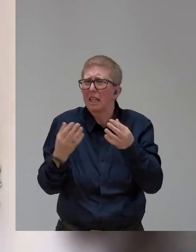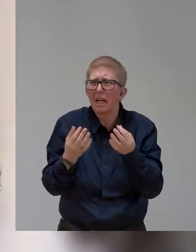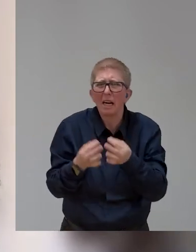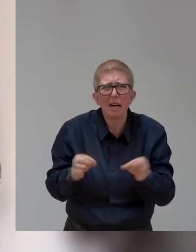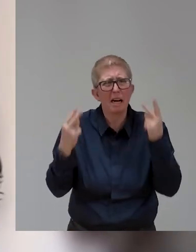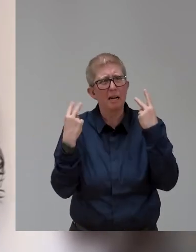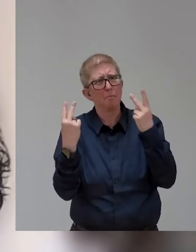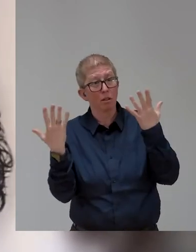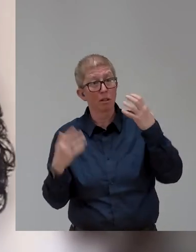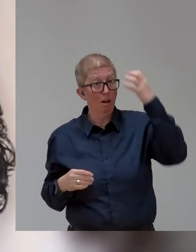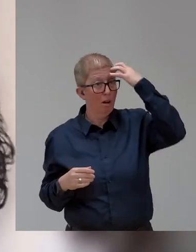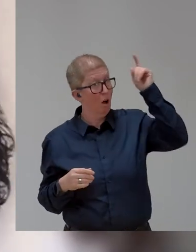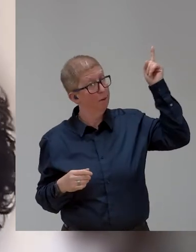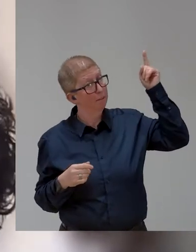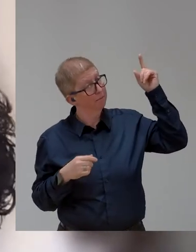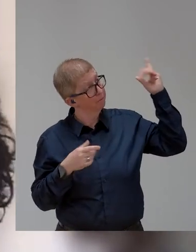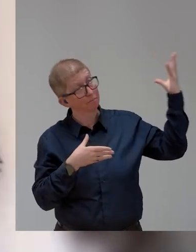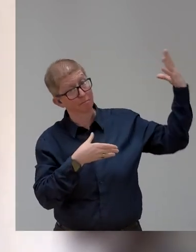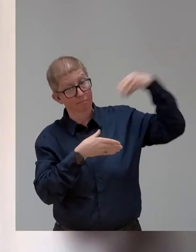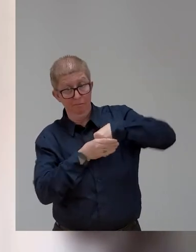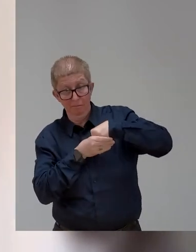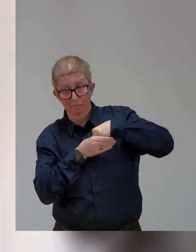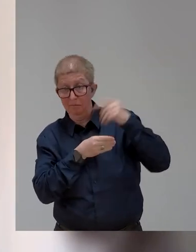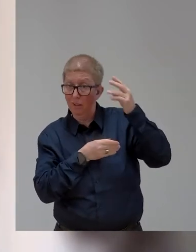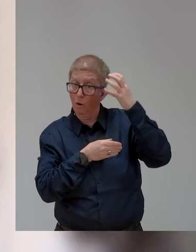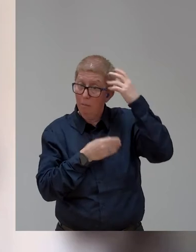initiatives such as Pacto de Productividad and the ICT program?